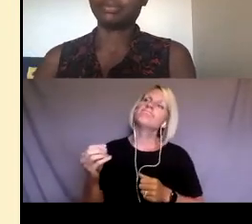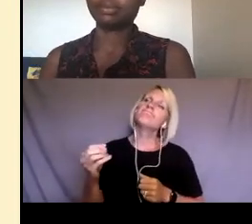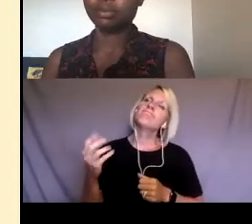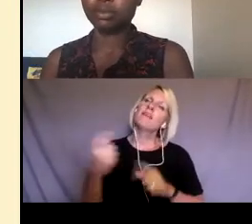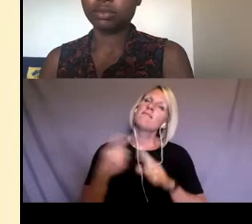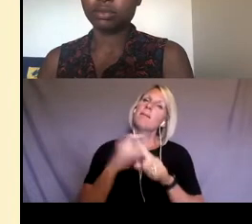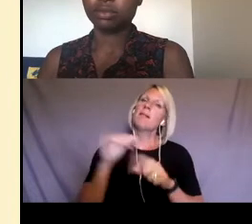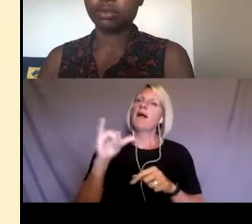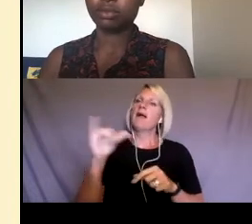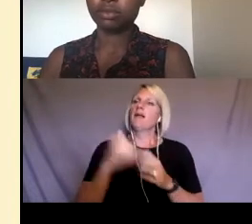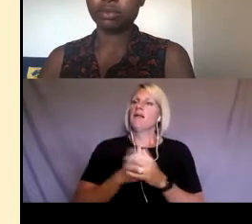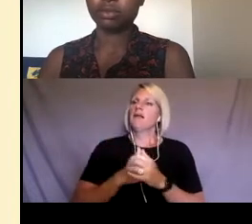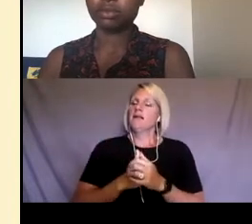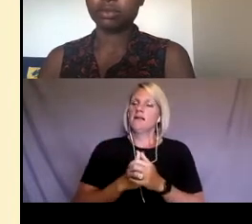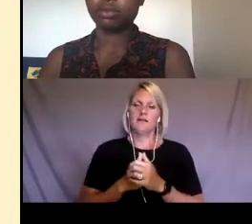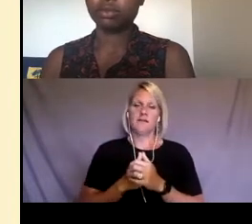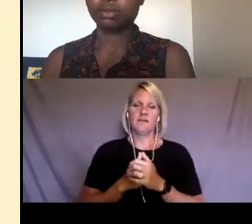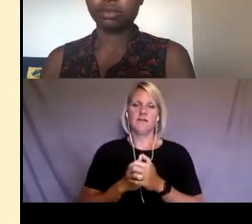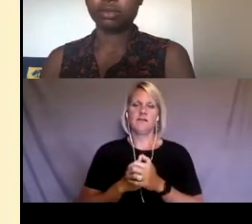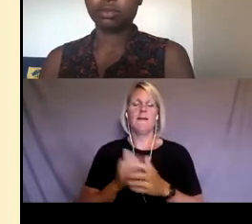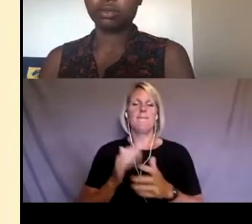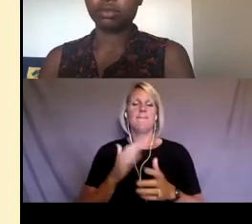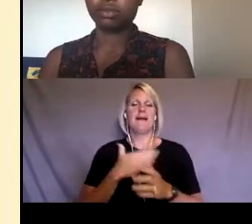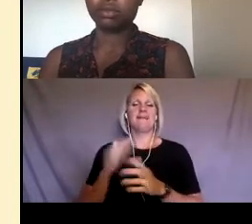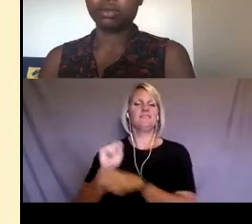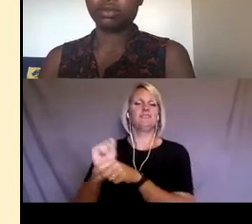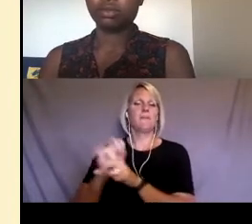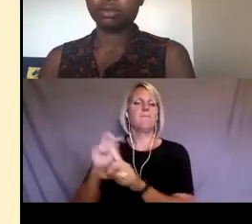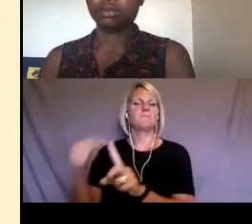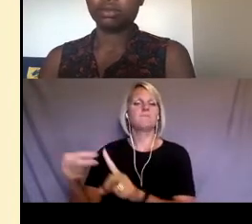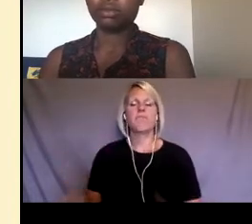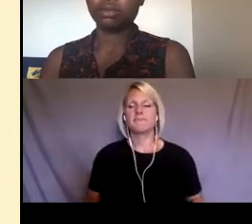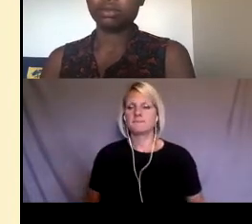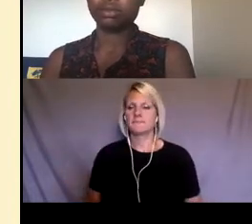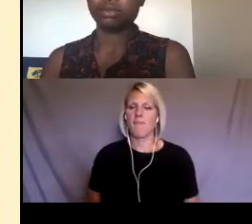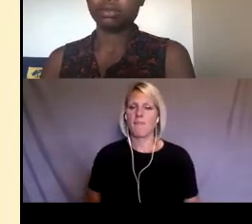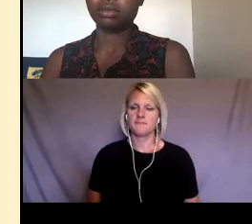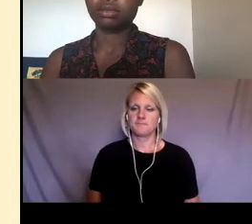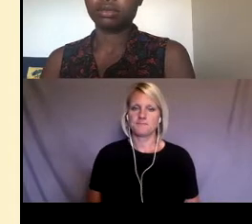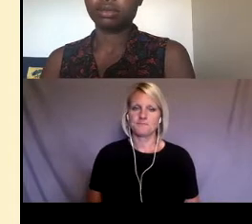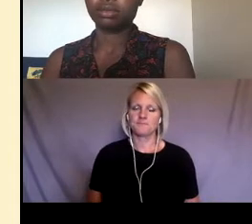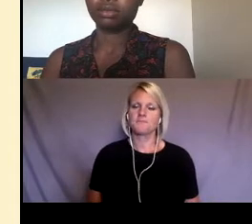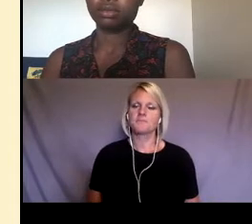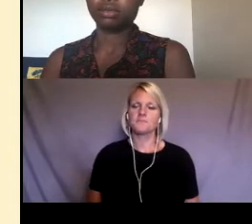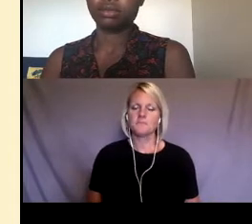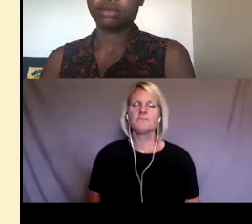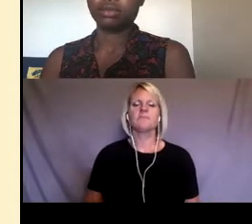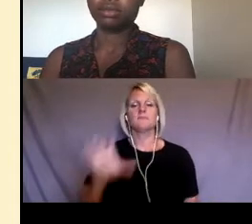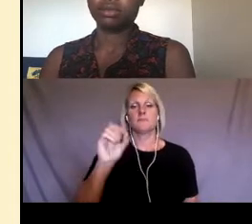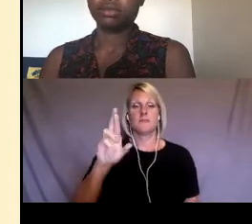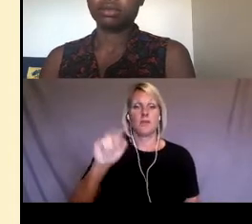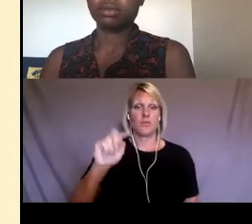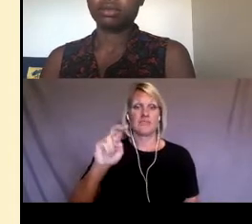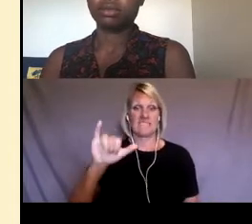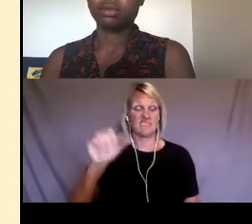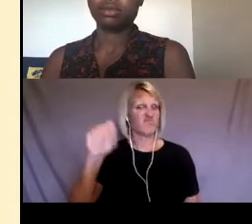the advocacy part of what I do in my position working with the city. So Courtney, you're on point. It was the